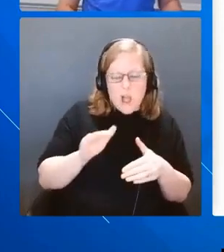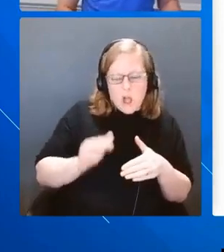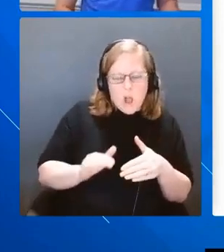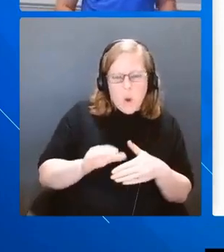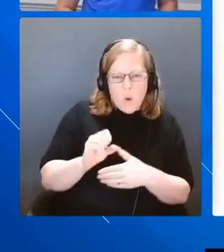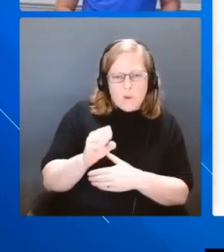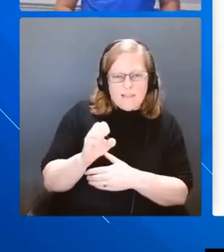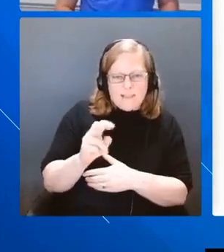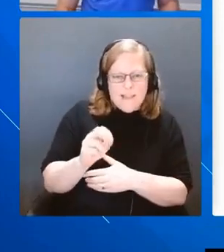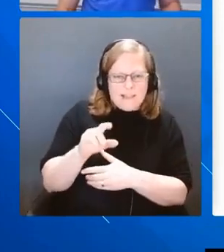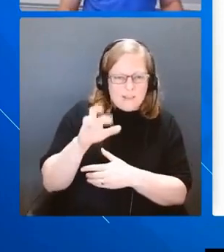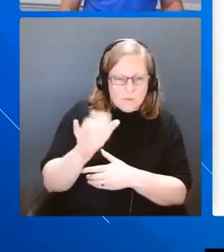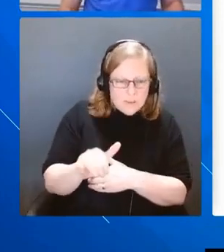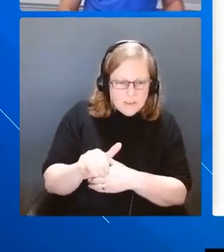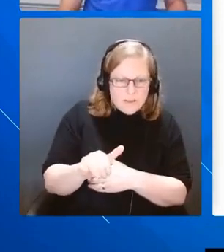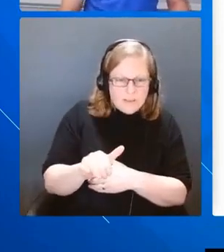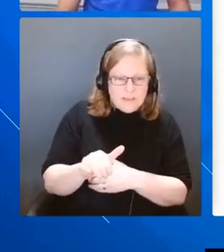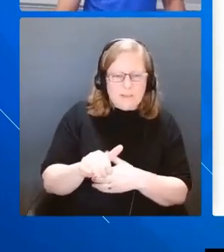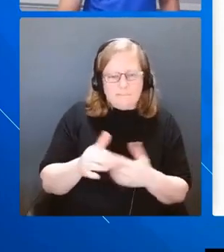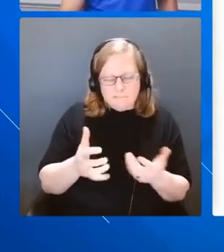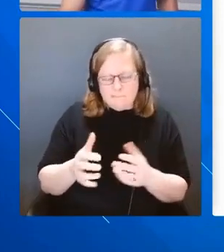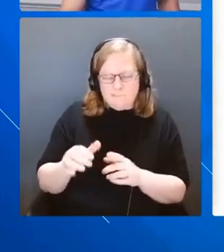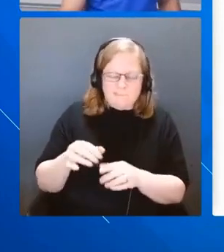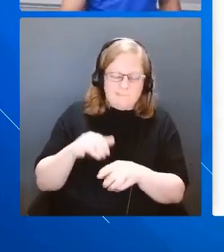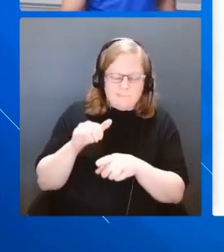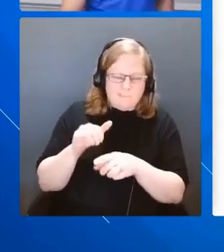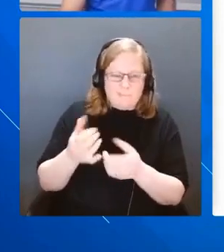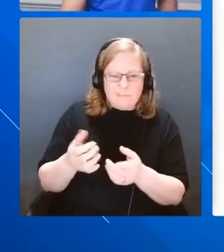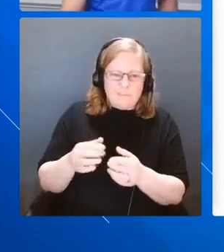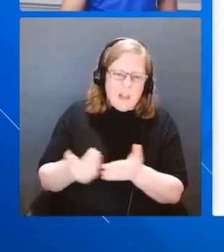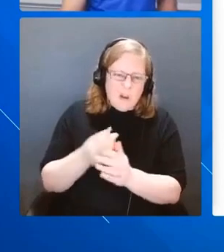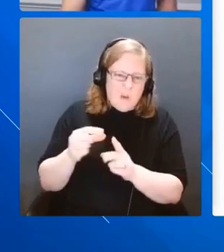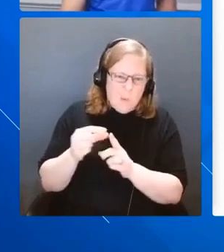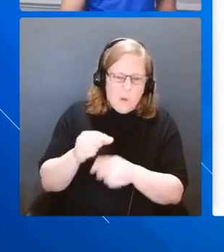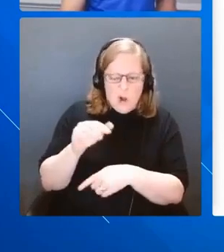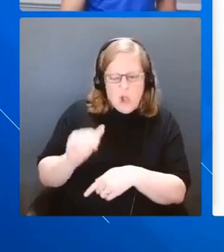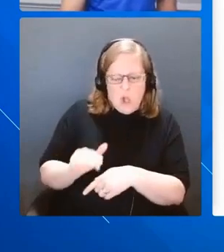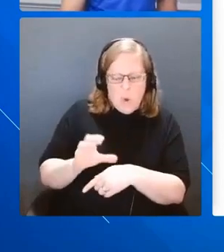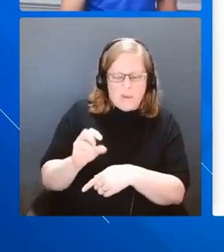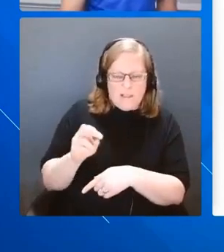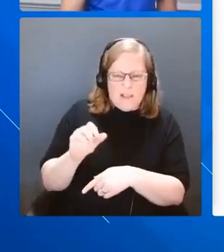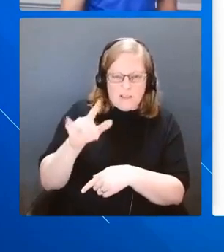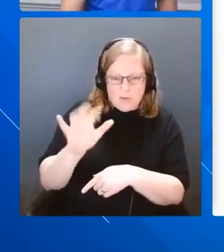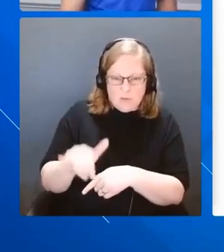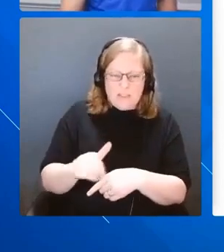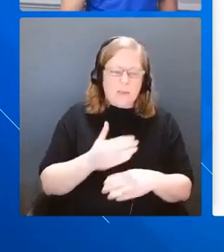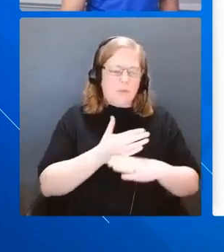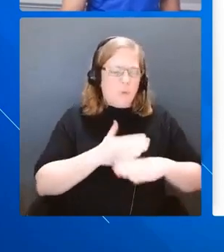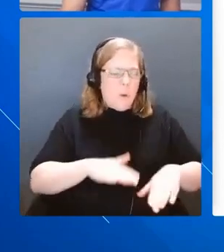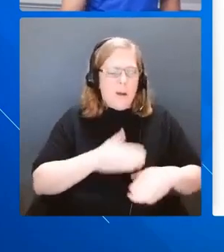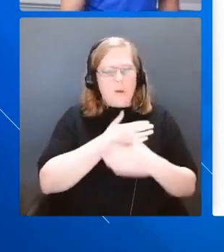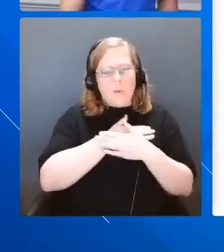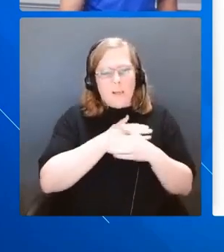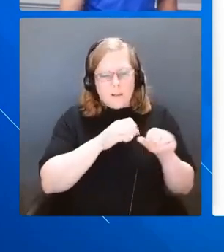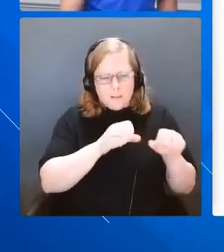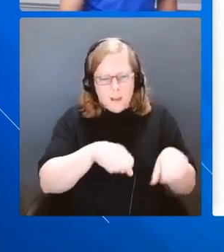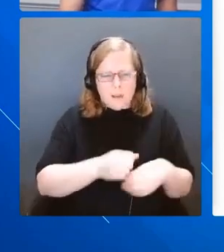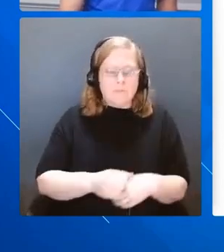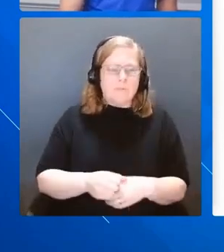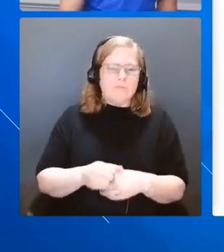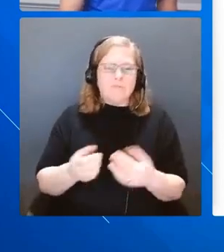bit of a negative connotation. Now we call them low sensory rooms. Same thing, a nice quiet place to relax. Rest areas,